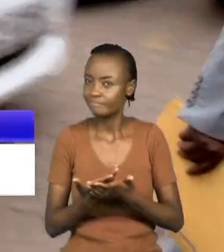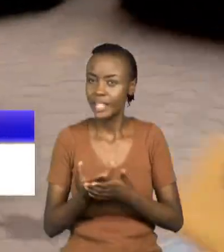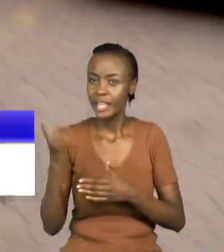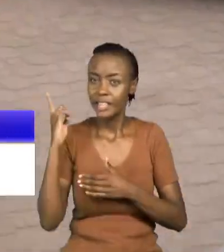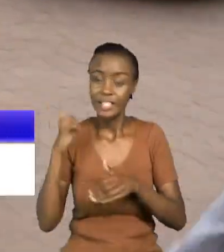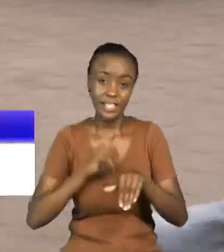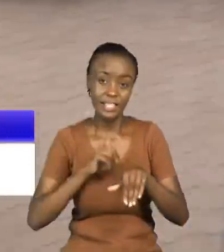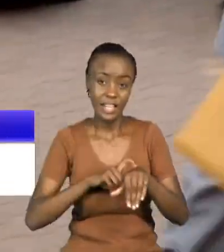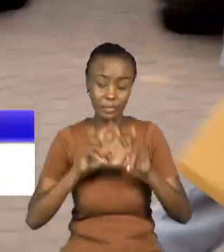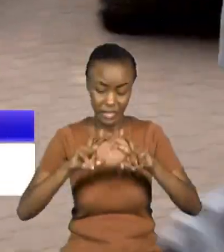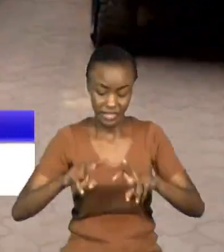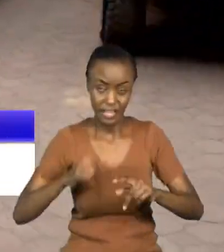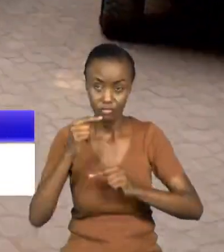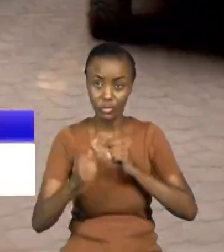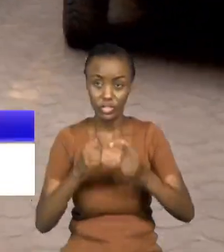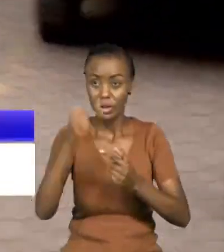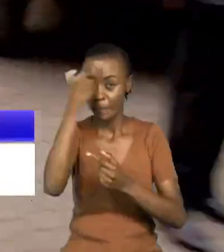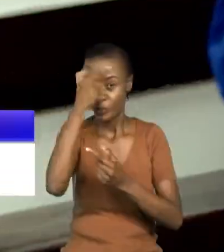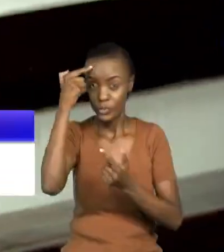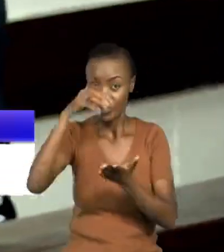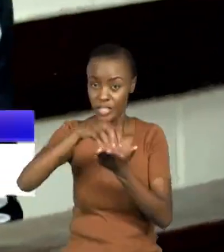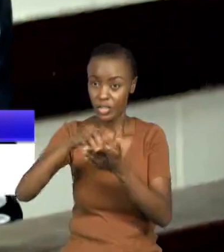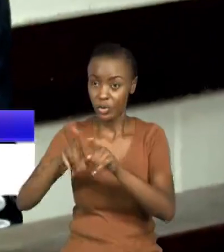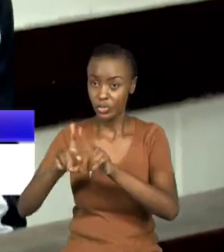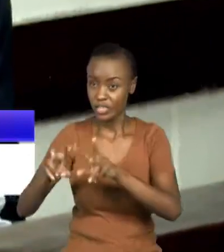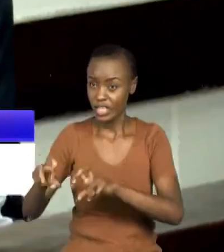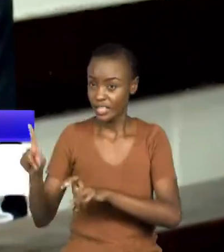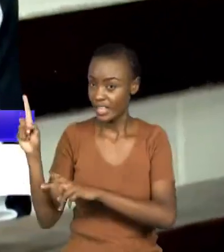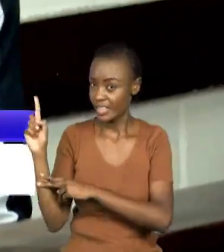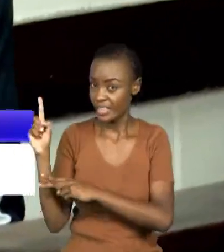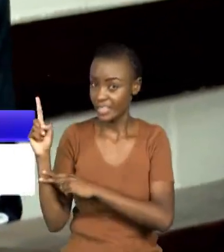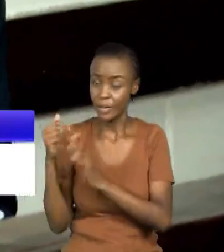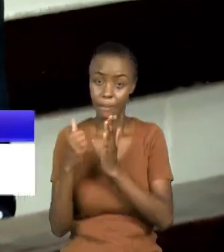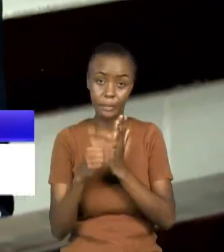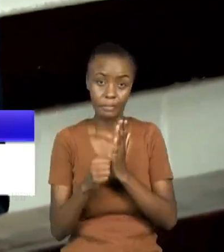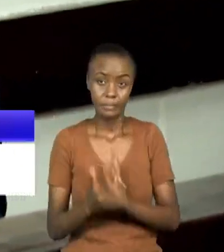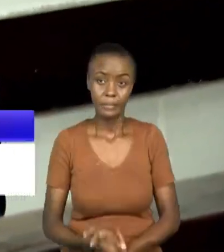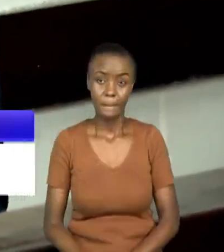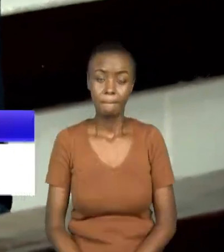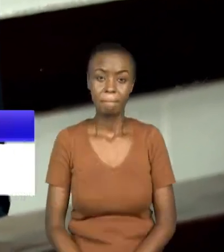Investigations takes over the case and tracks down the forensic trail left by the suspect.